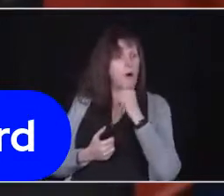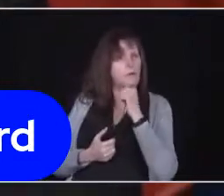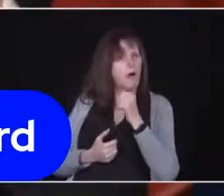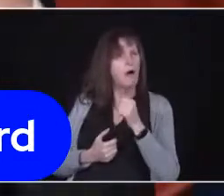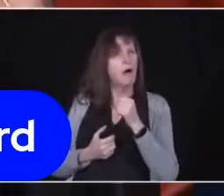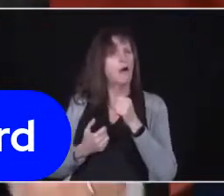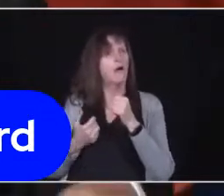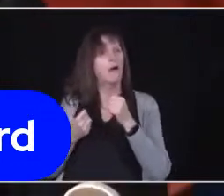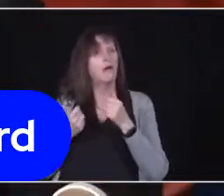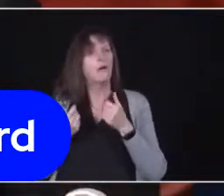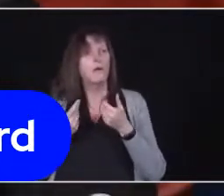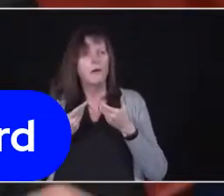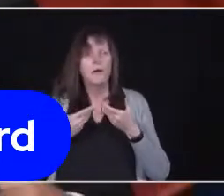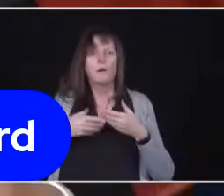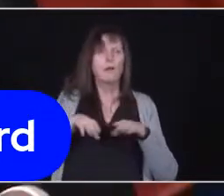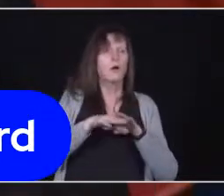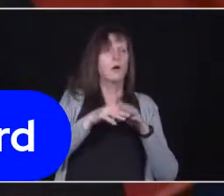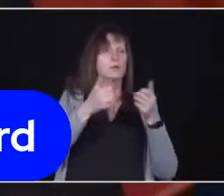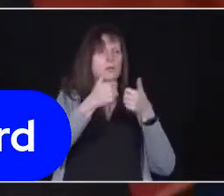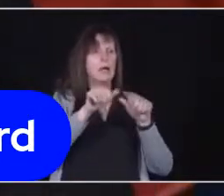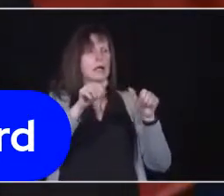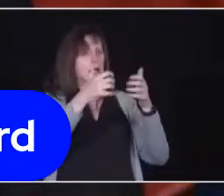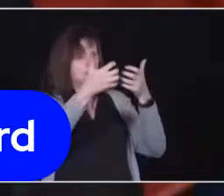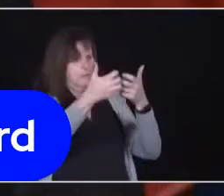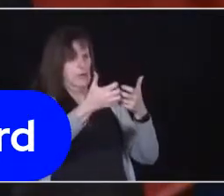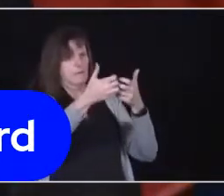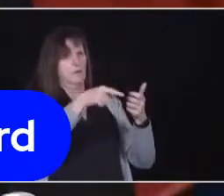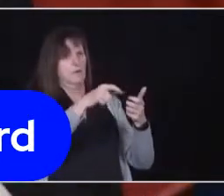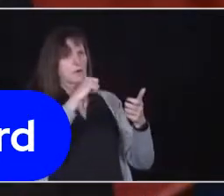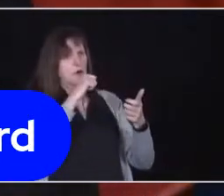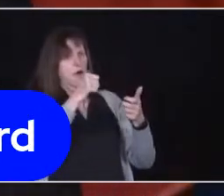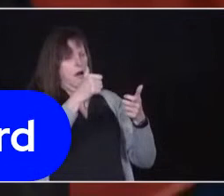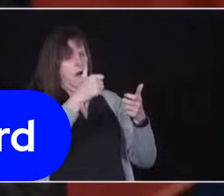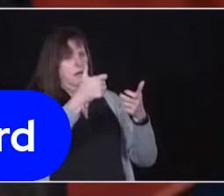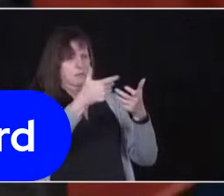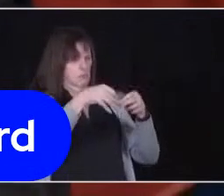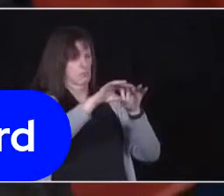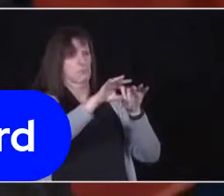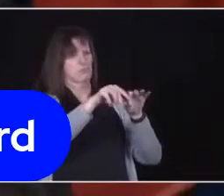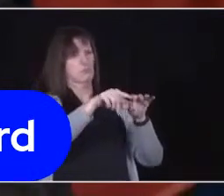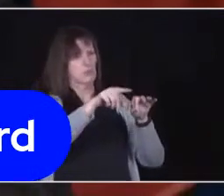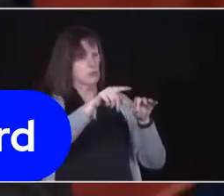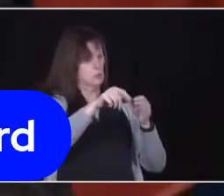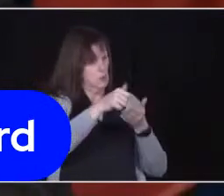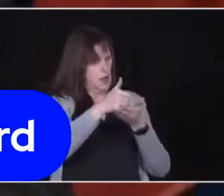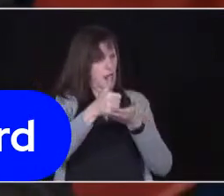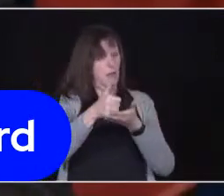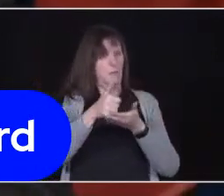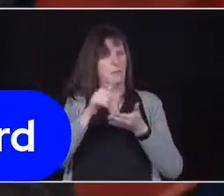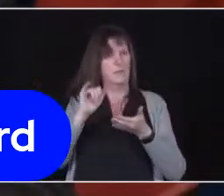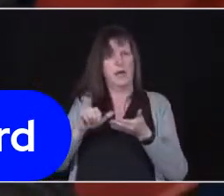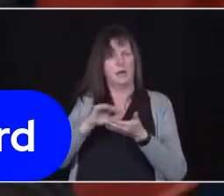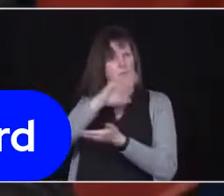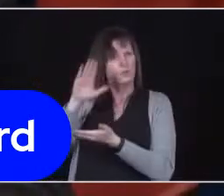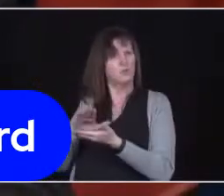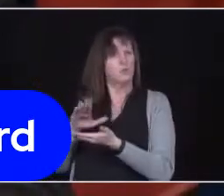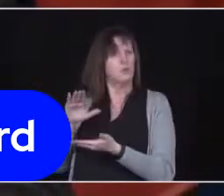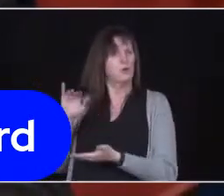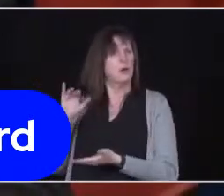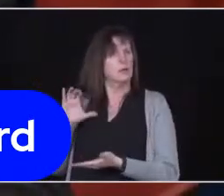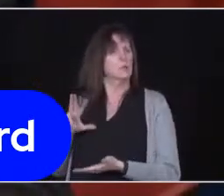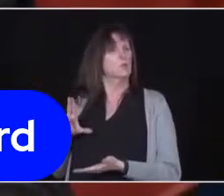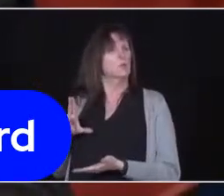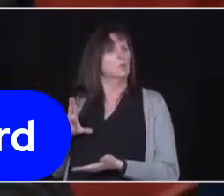Okay. You know something? When we talk about the non-essential manufacturing, you look at the supply